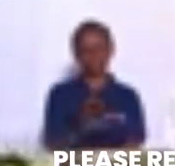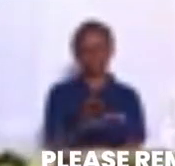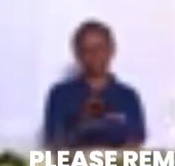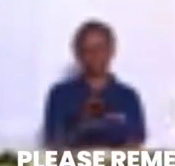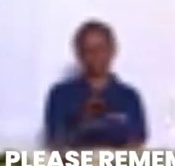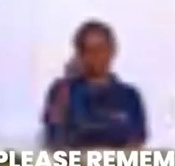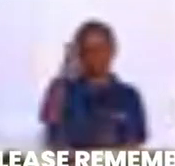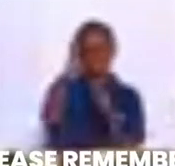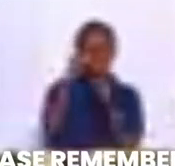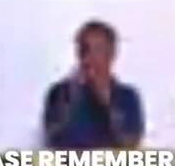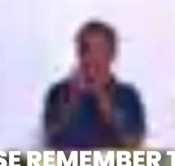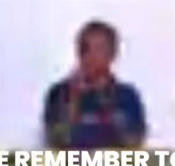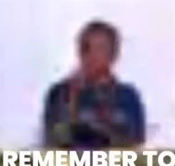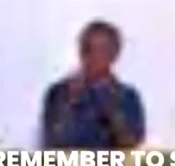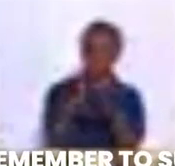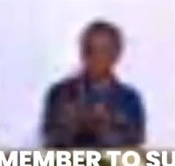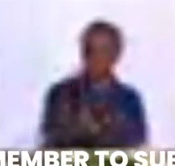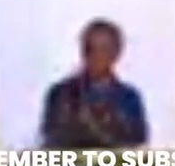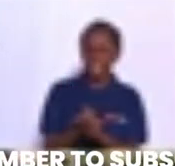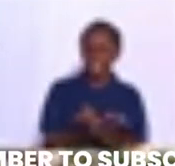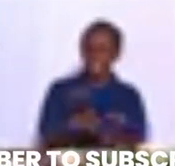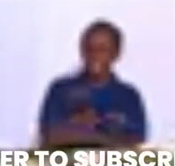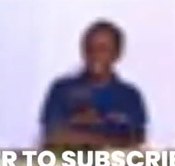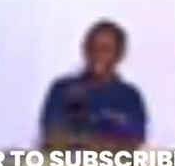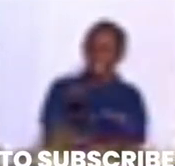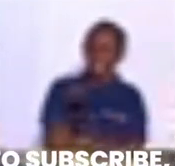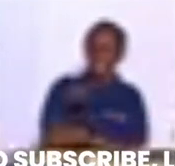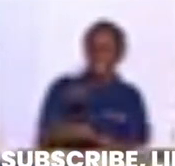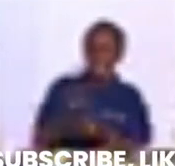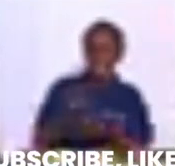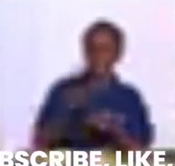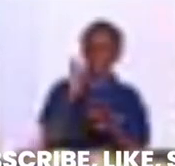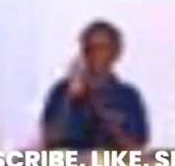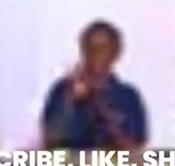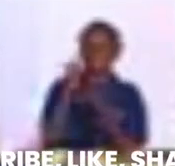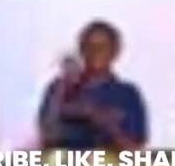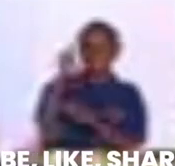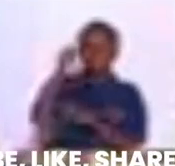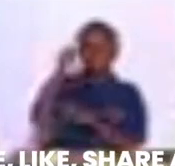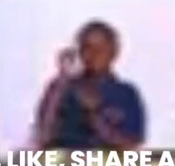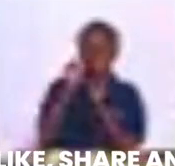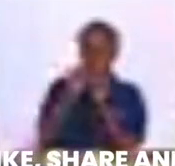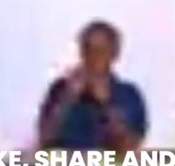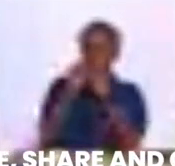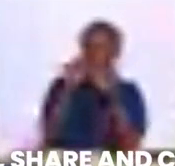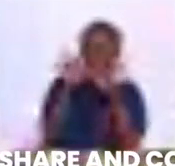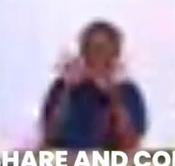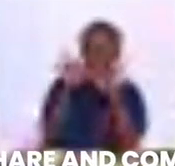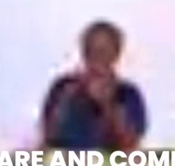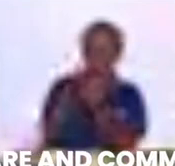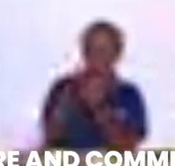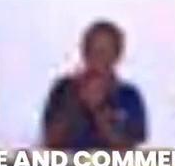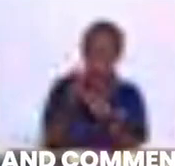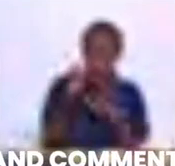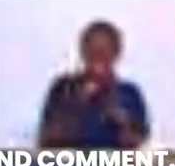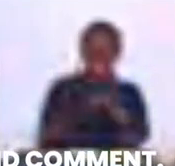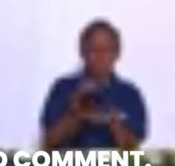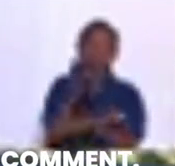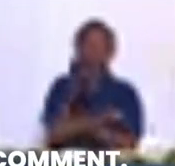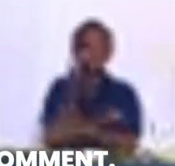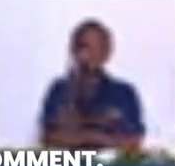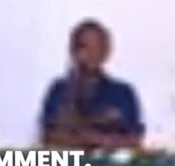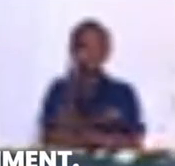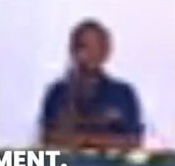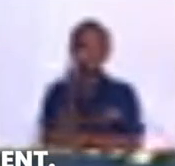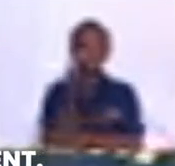You remember I told you that with them, they have so-called reflective thoughts. So when you are there,